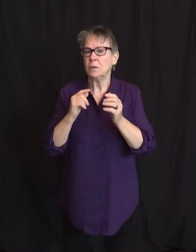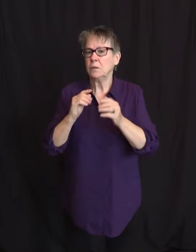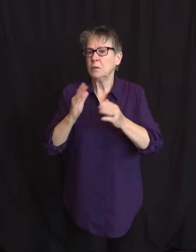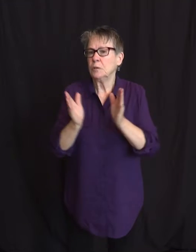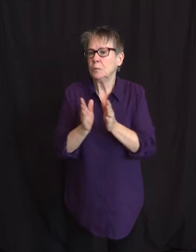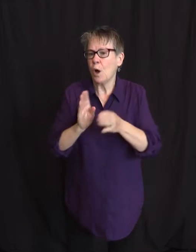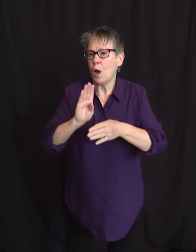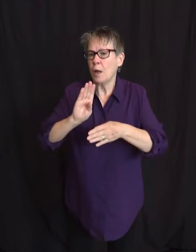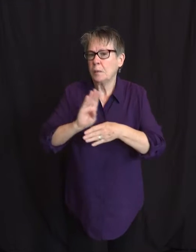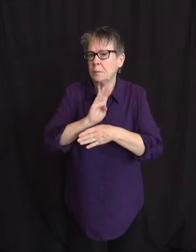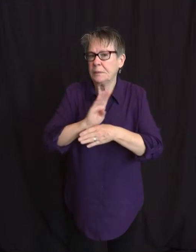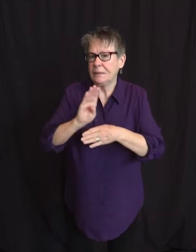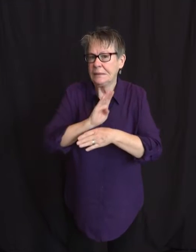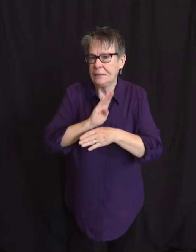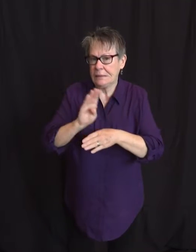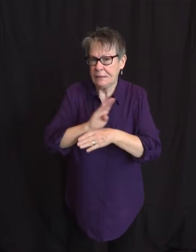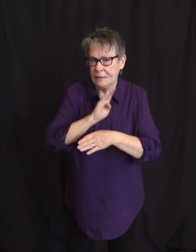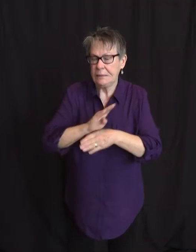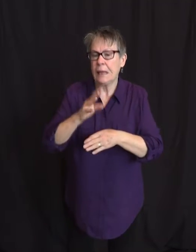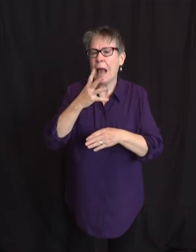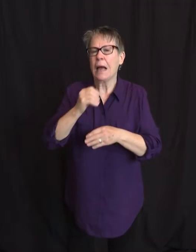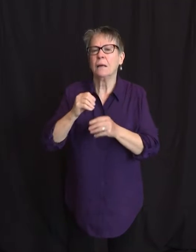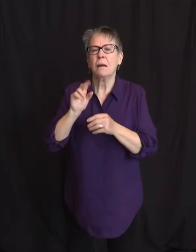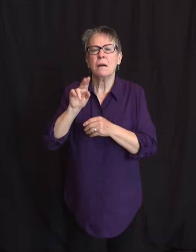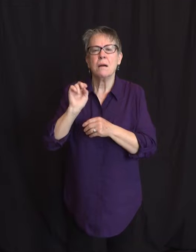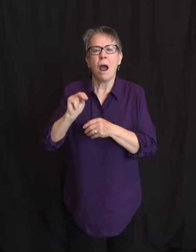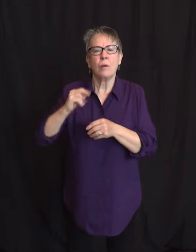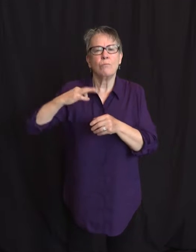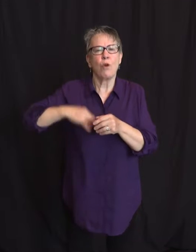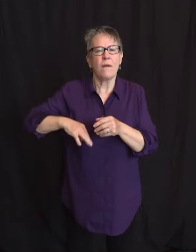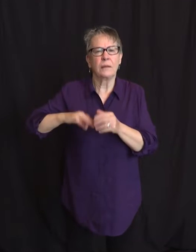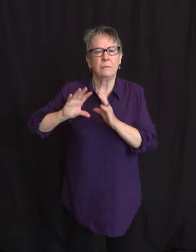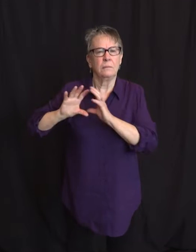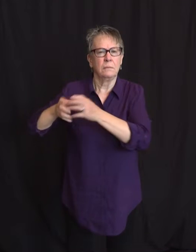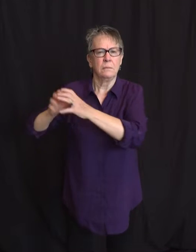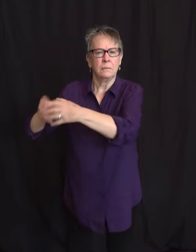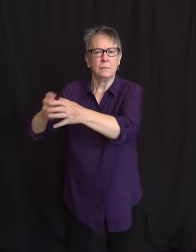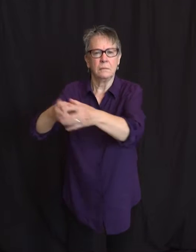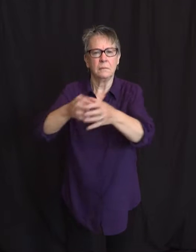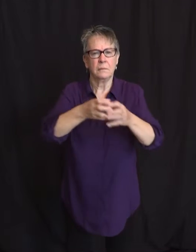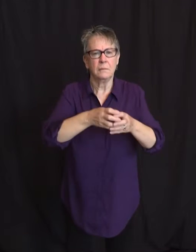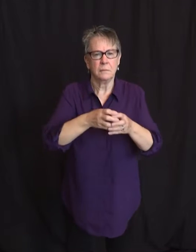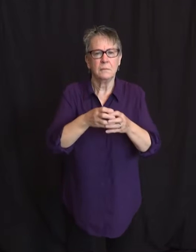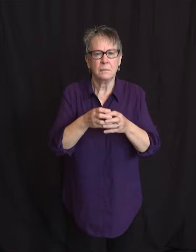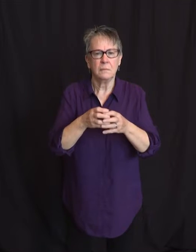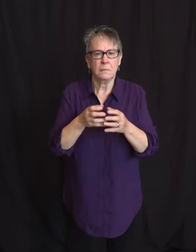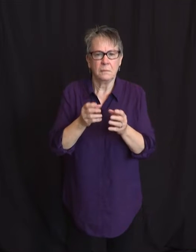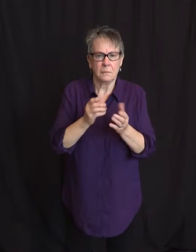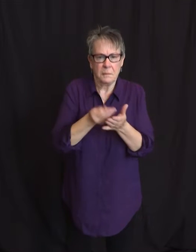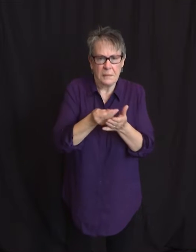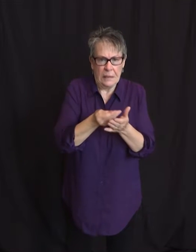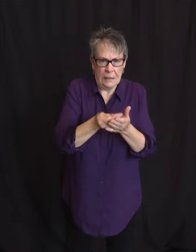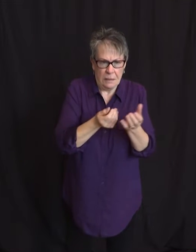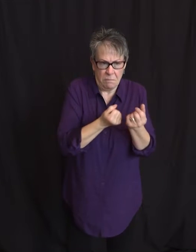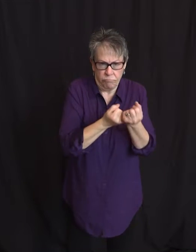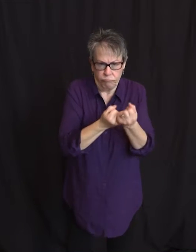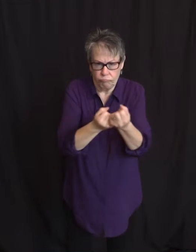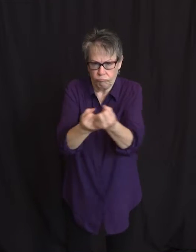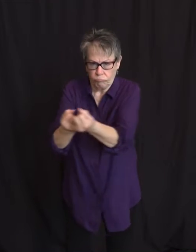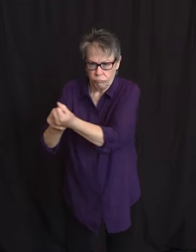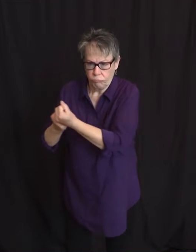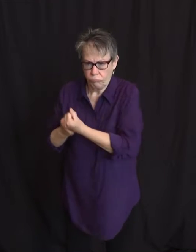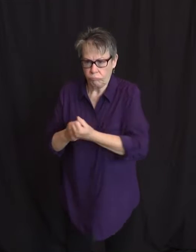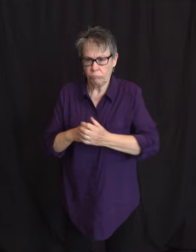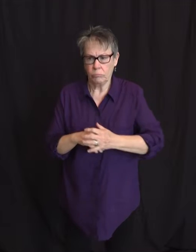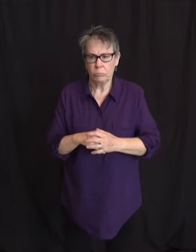a habit of dealing with the smallest businesses in our community. We've all seen the frustrating, infuriating